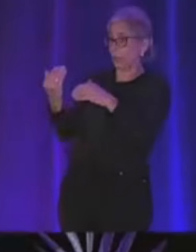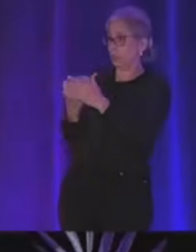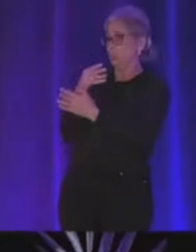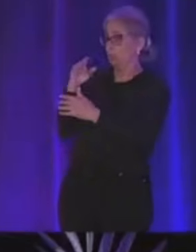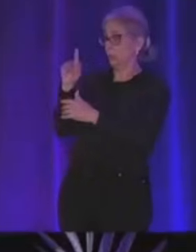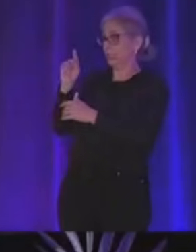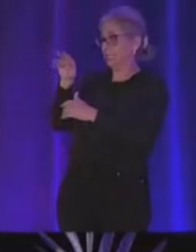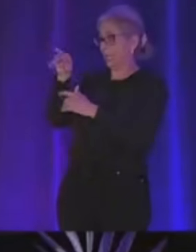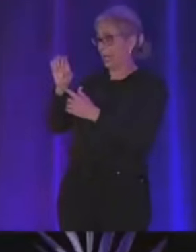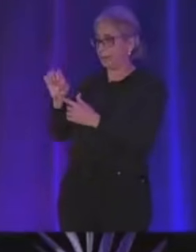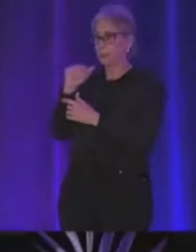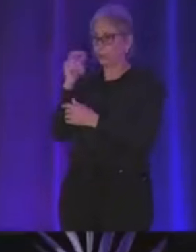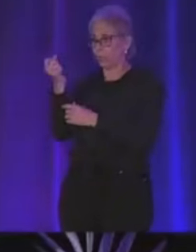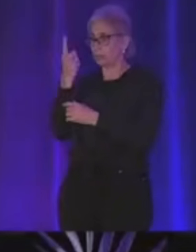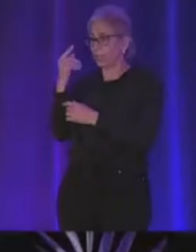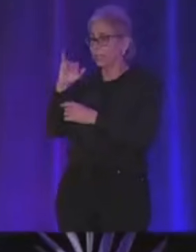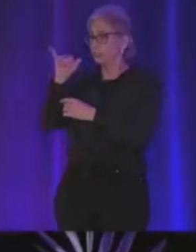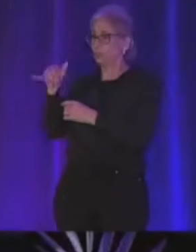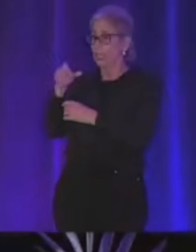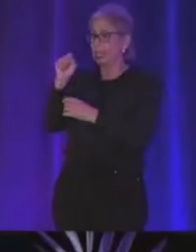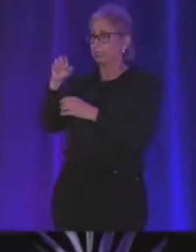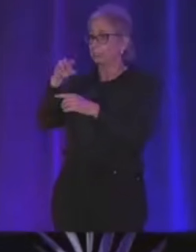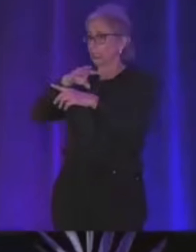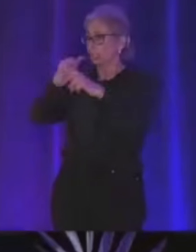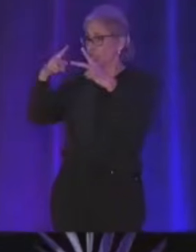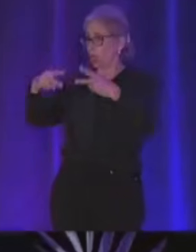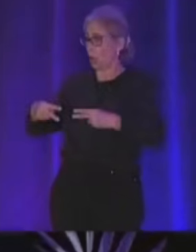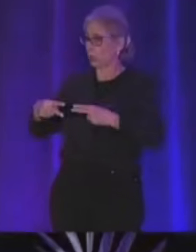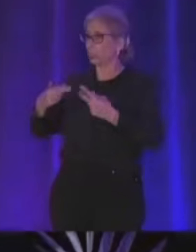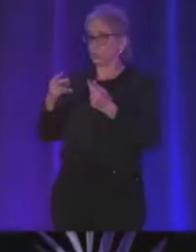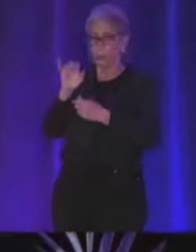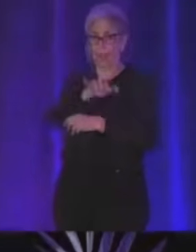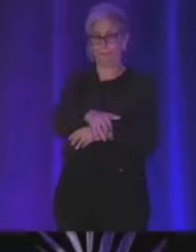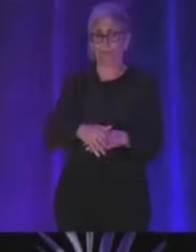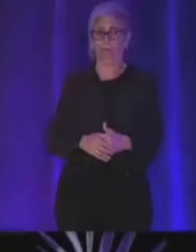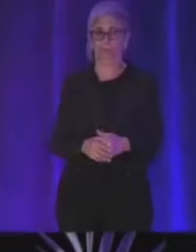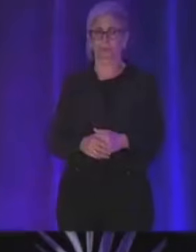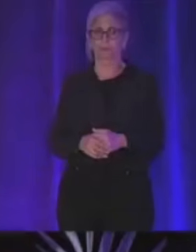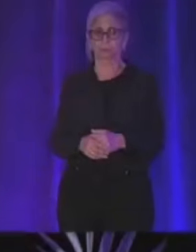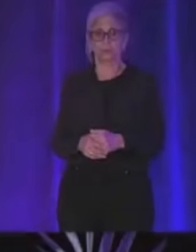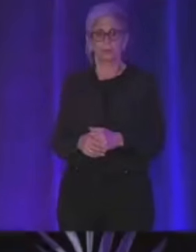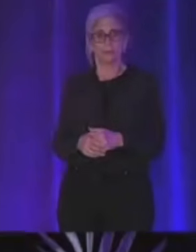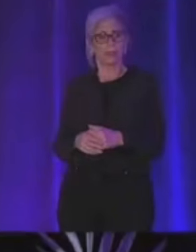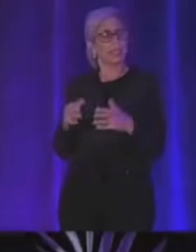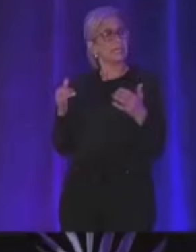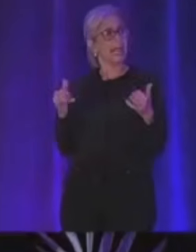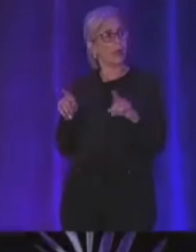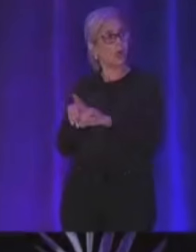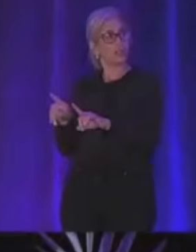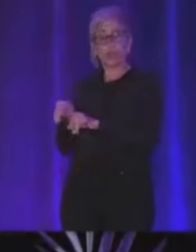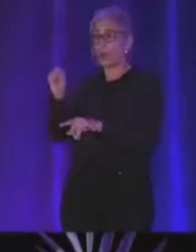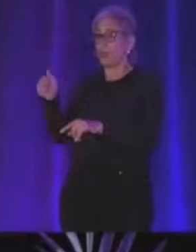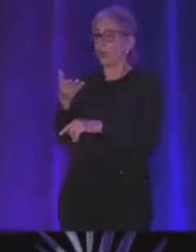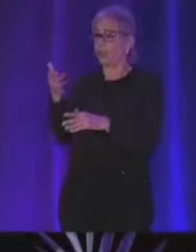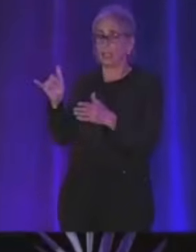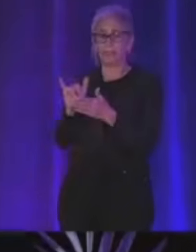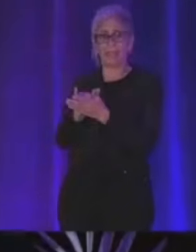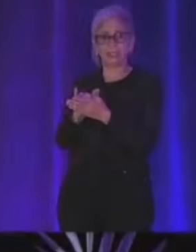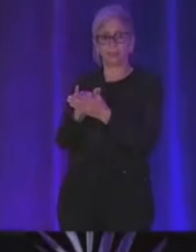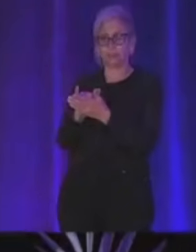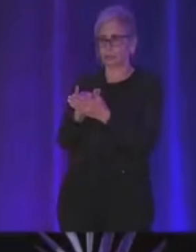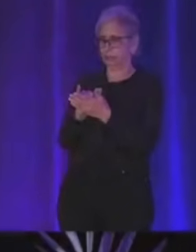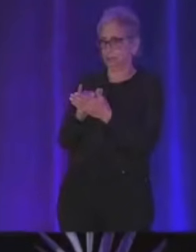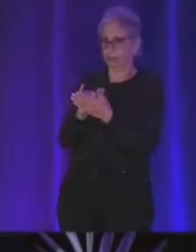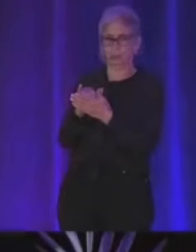it doesn't understand your JSX code, do that thing. Now, there's also another thing called no implicit any.